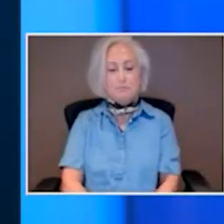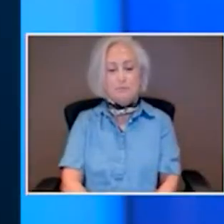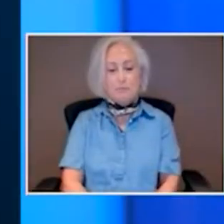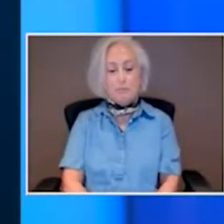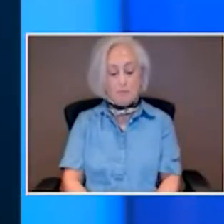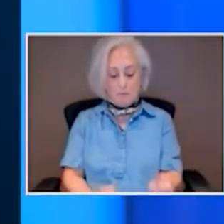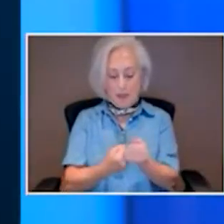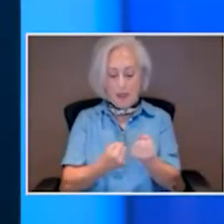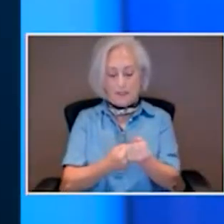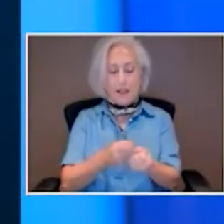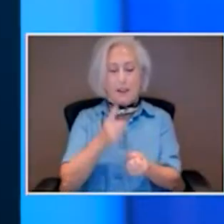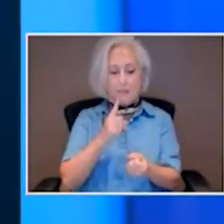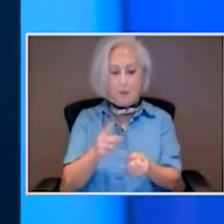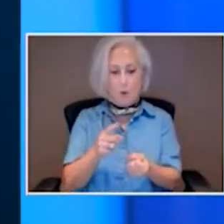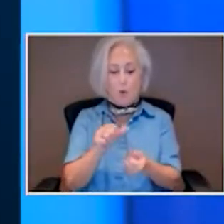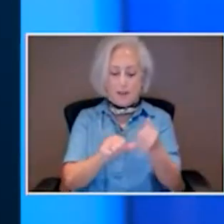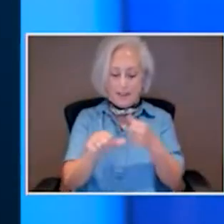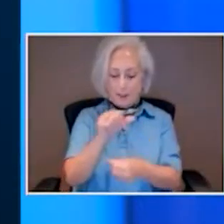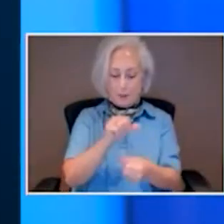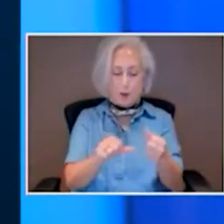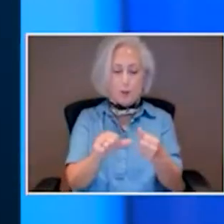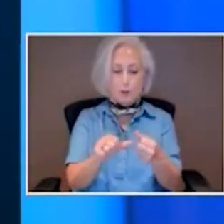one another as well.